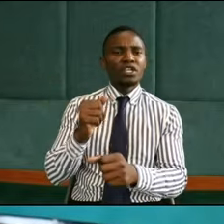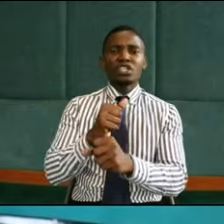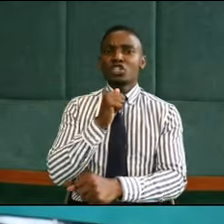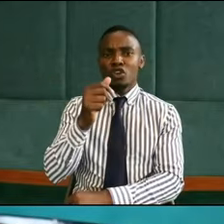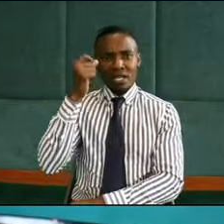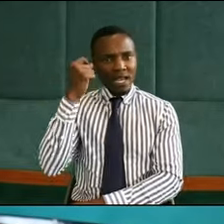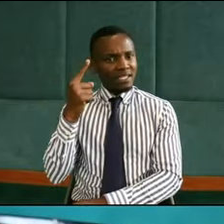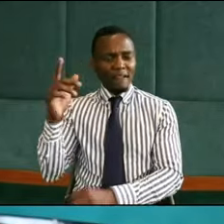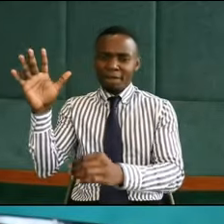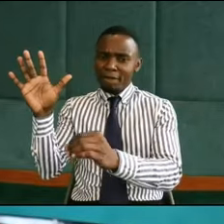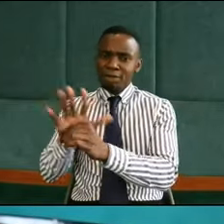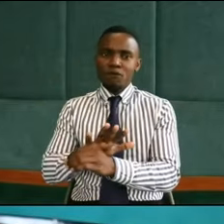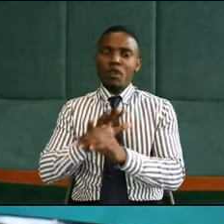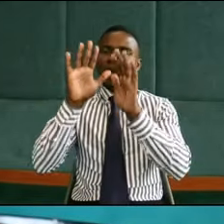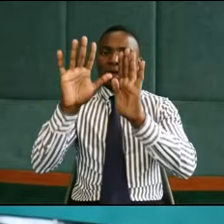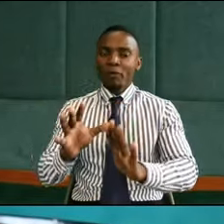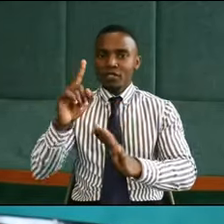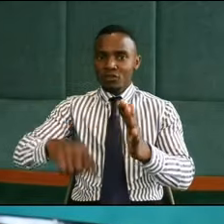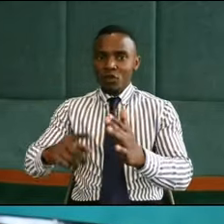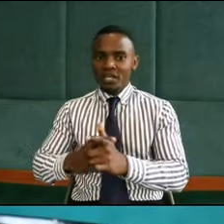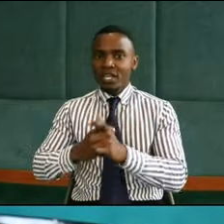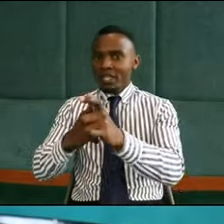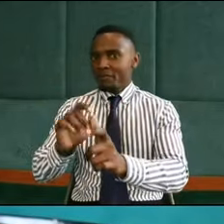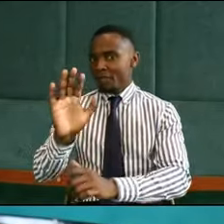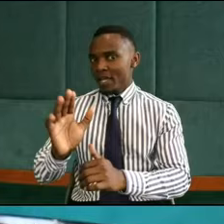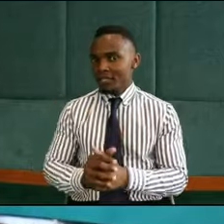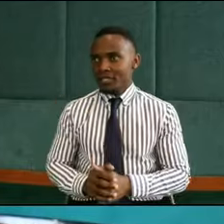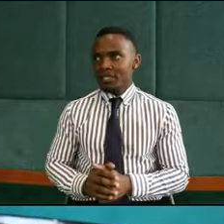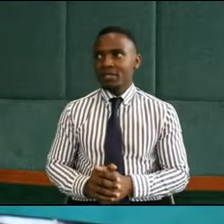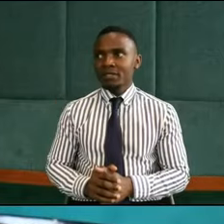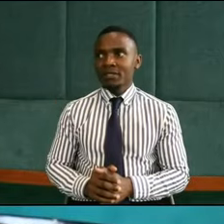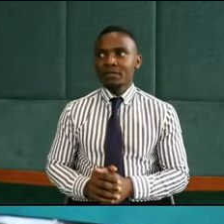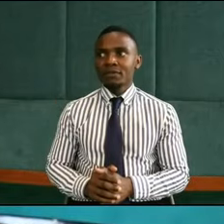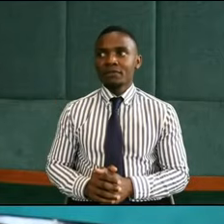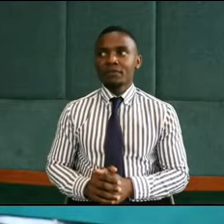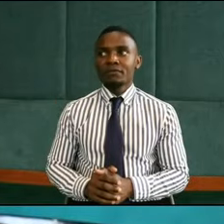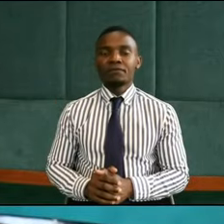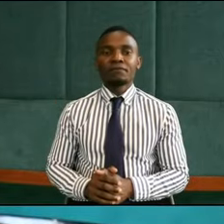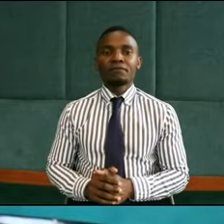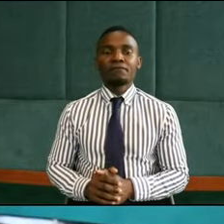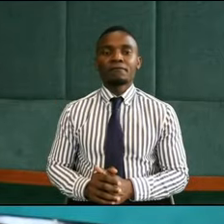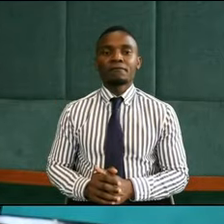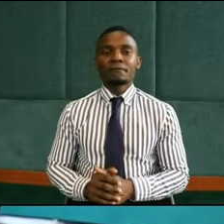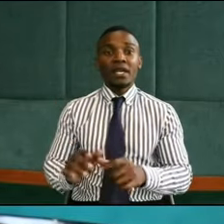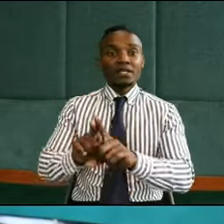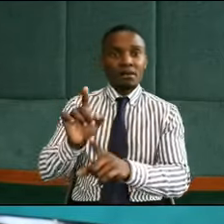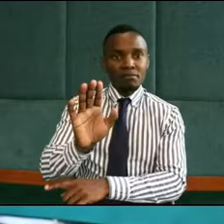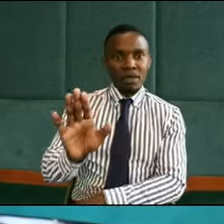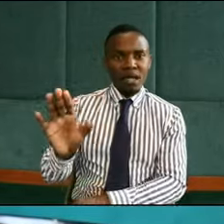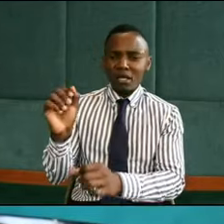of her deeds of love. She could not answer her accusers. She could